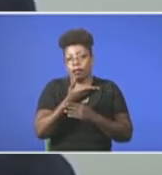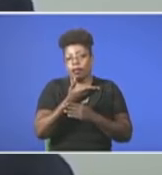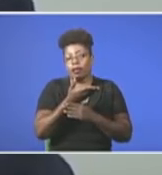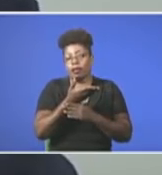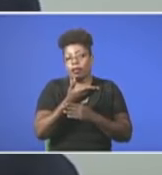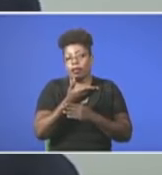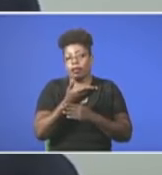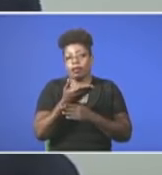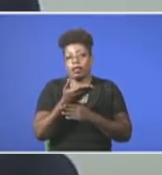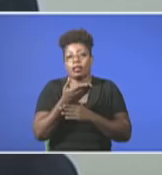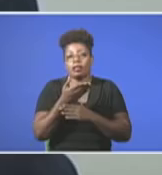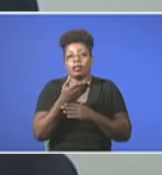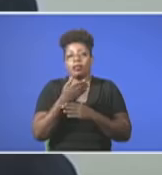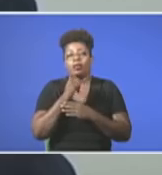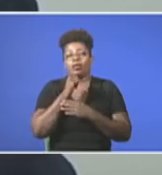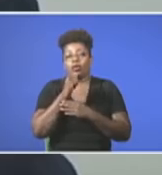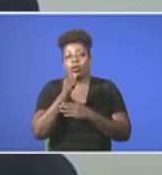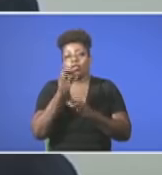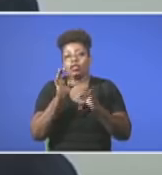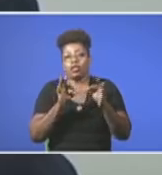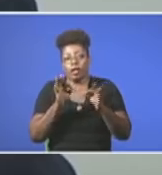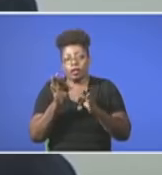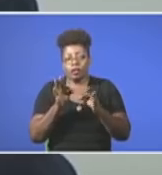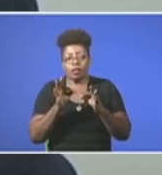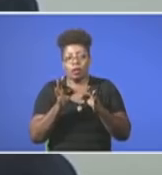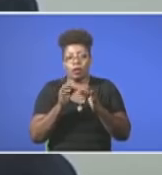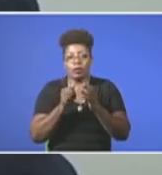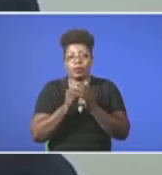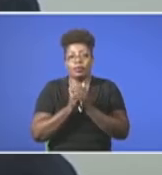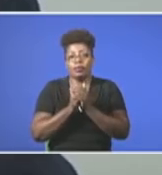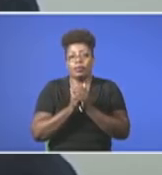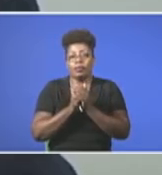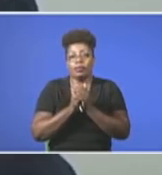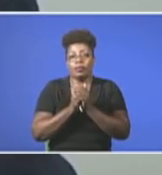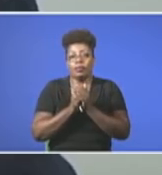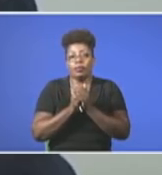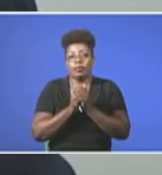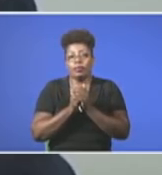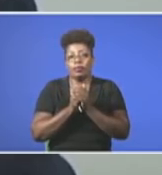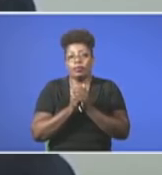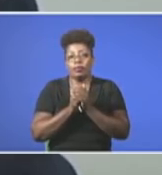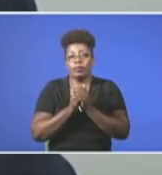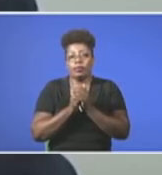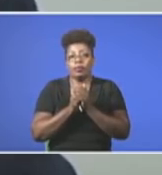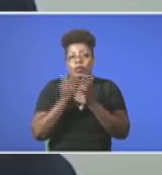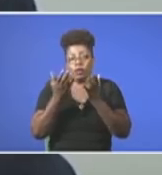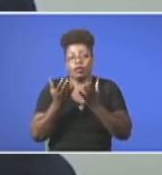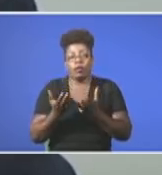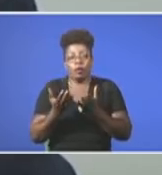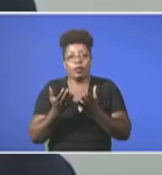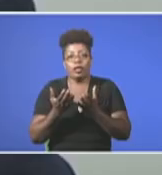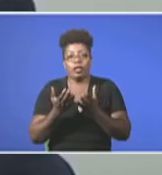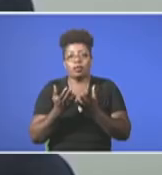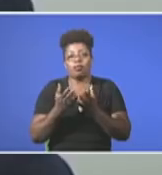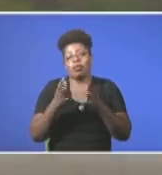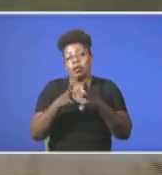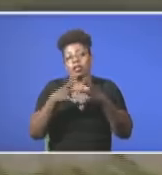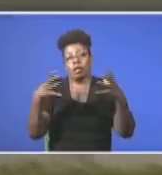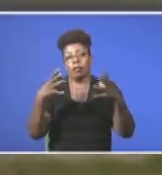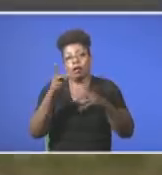kind of misjudged, but really it was just because of the great amount of people that we were dealing